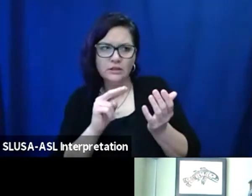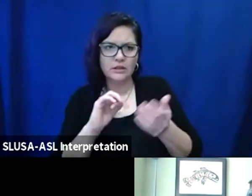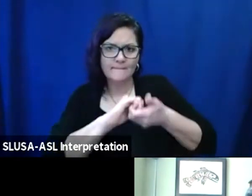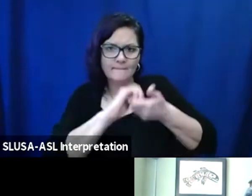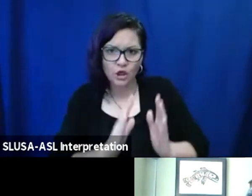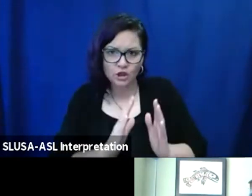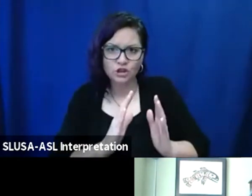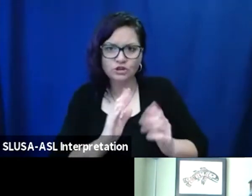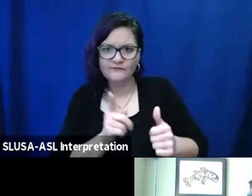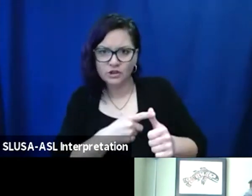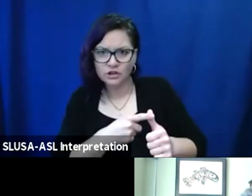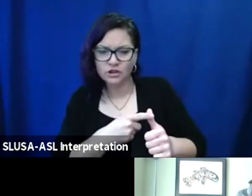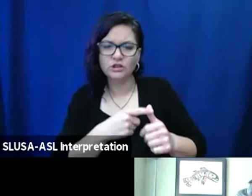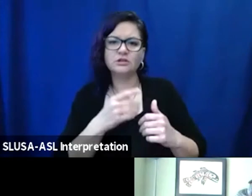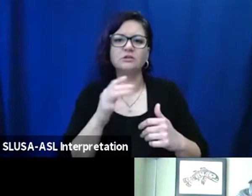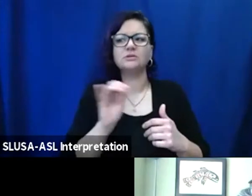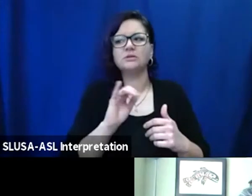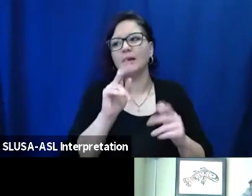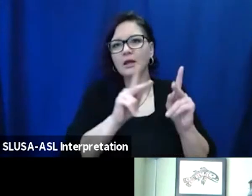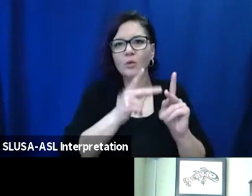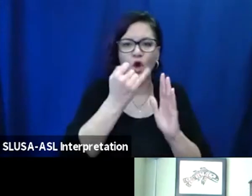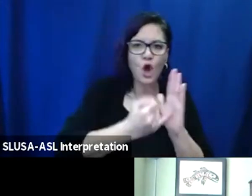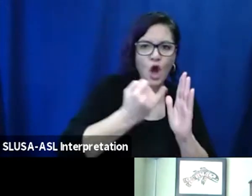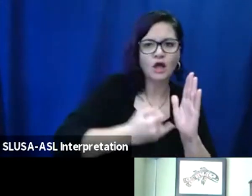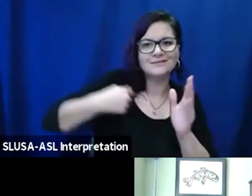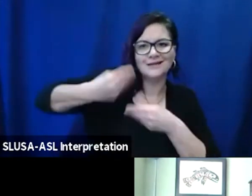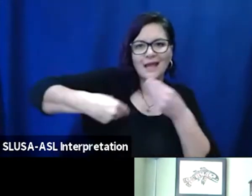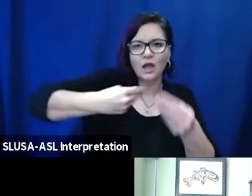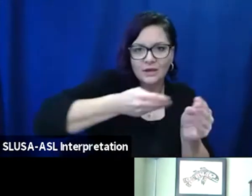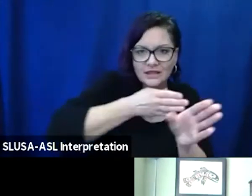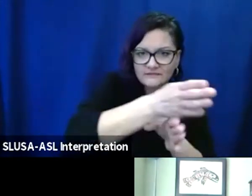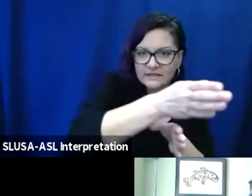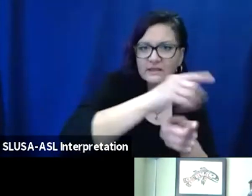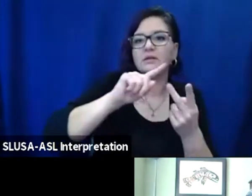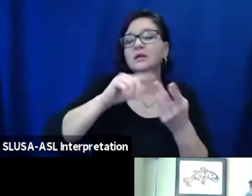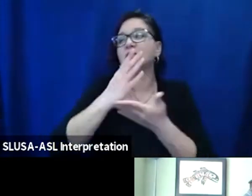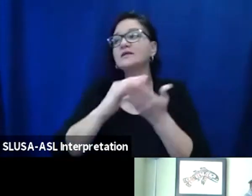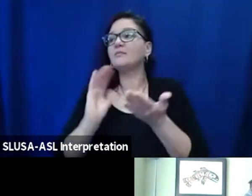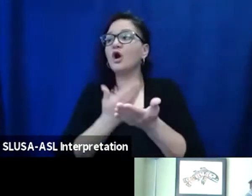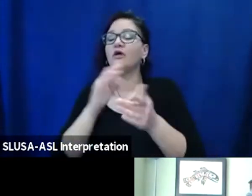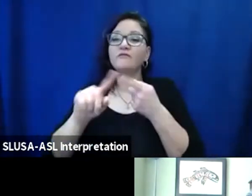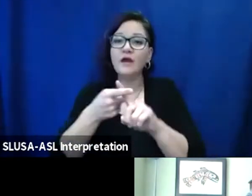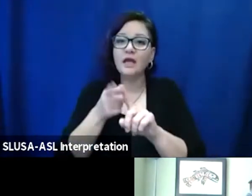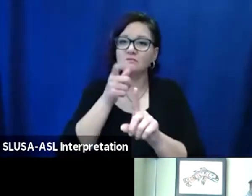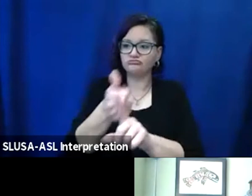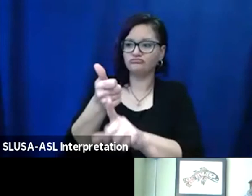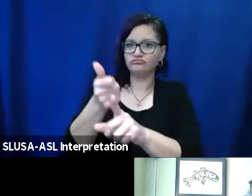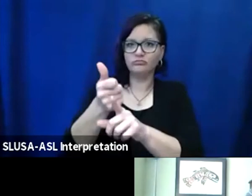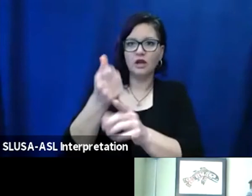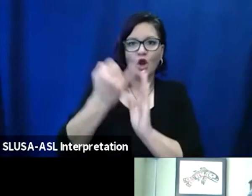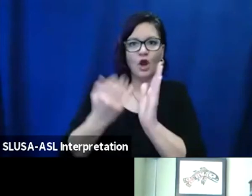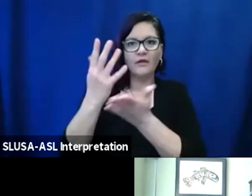first, we looked at people in the arts and heritage field. We looked at some of our friends who are arts therapists. We looked